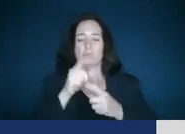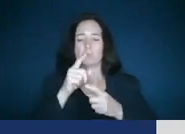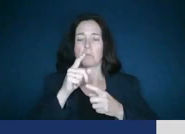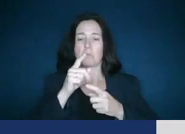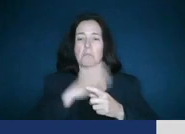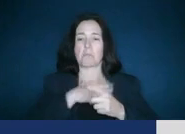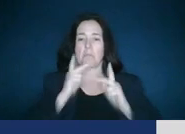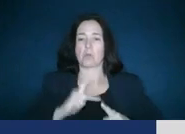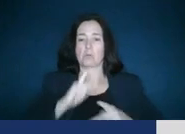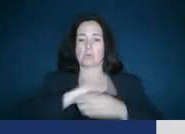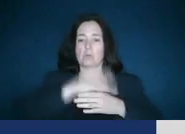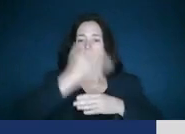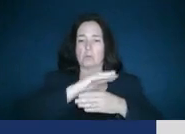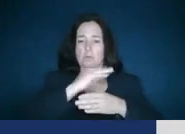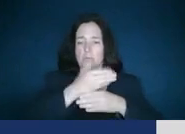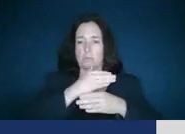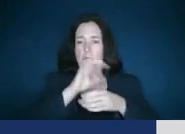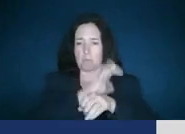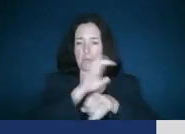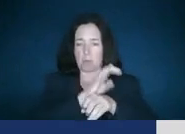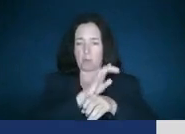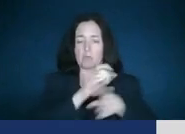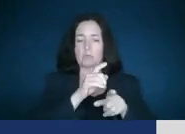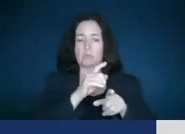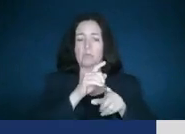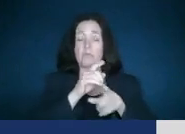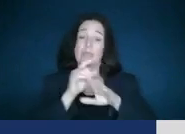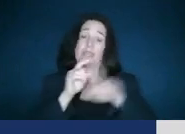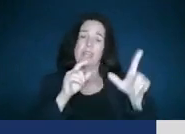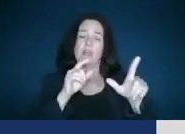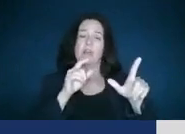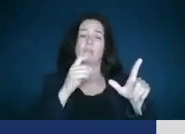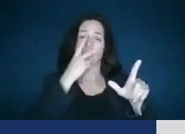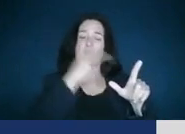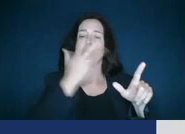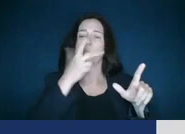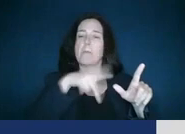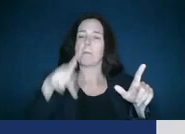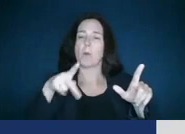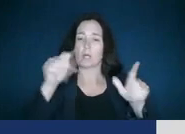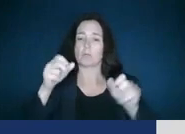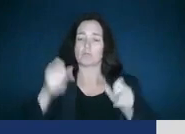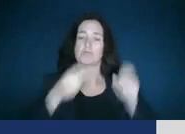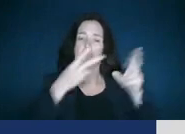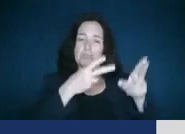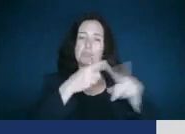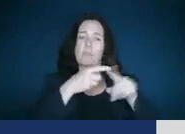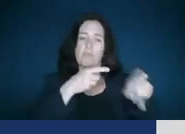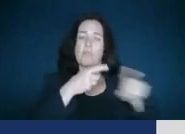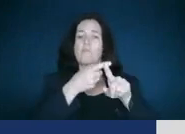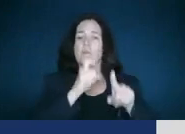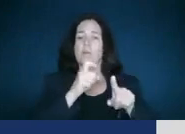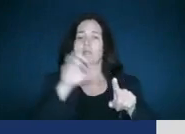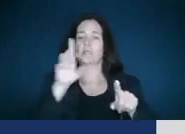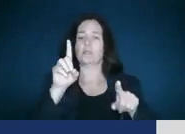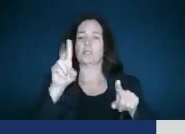computers. To the far left, PowerPoints can be uploaded to this software directly from